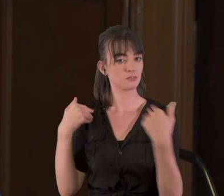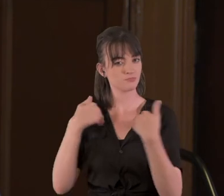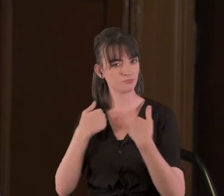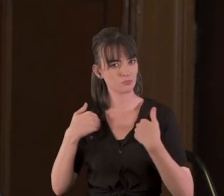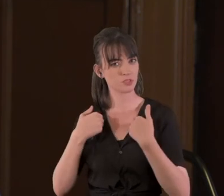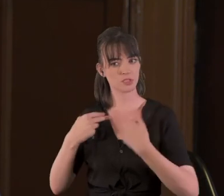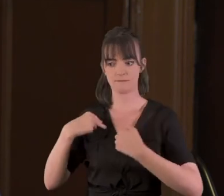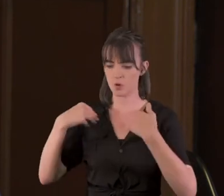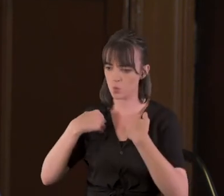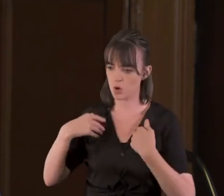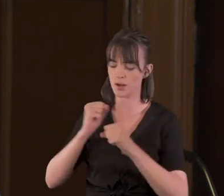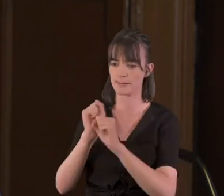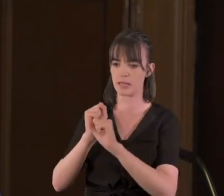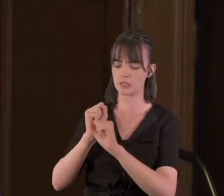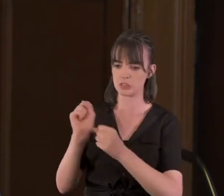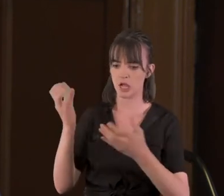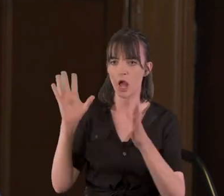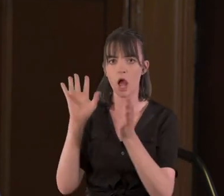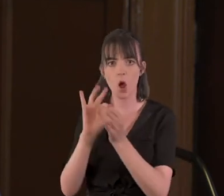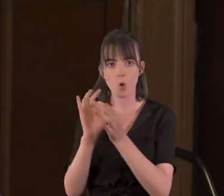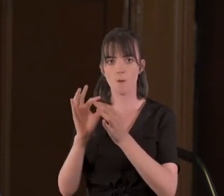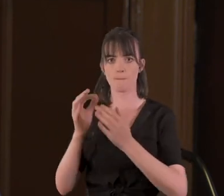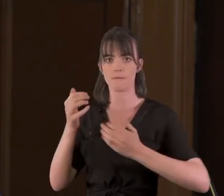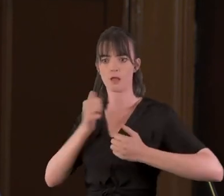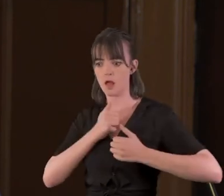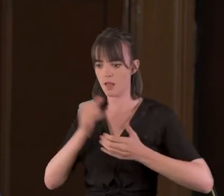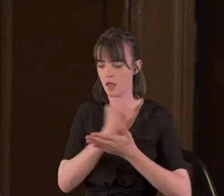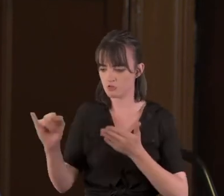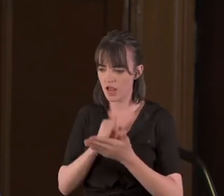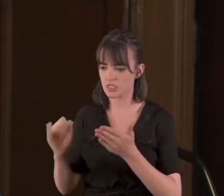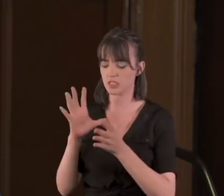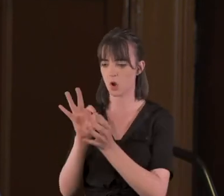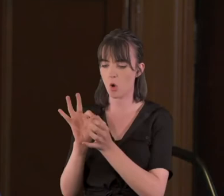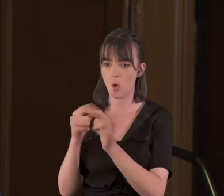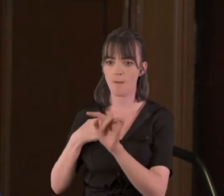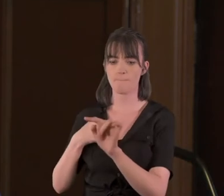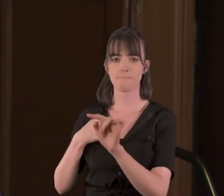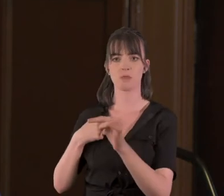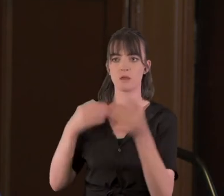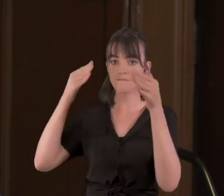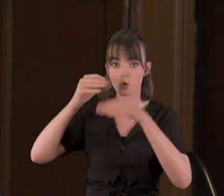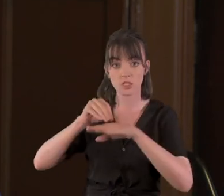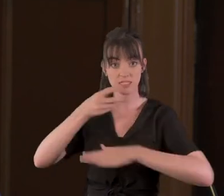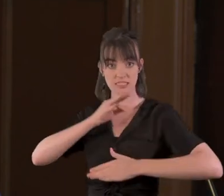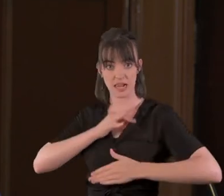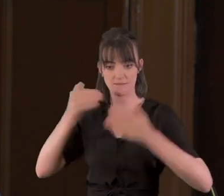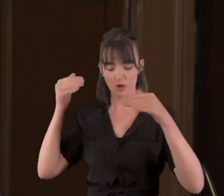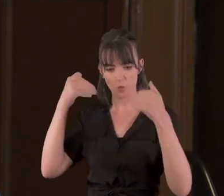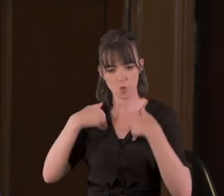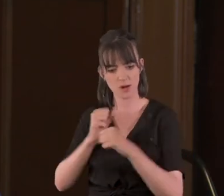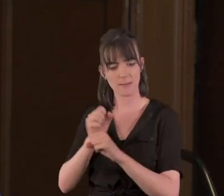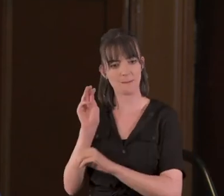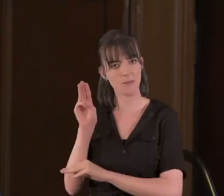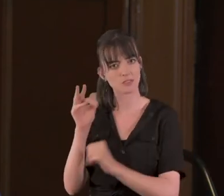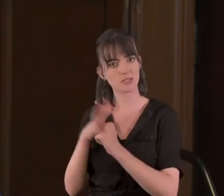about strikes at home, about militancy. It was quite worried about the possibility of communism.